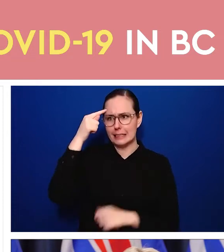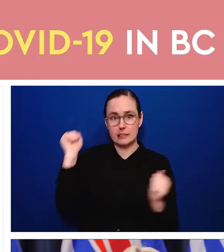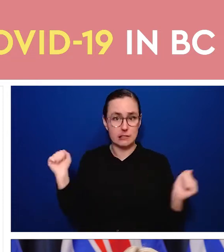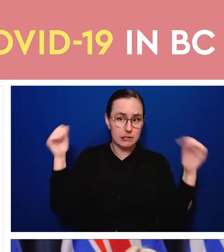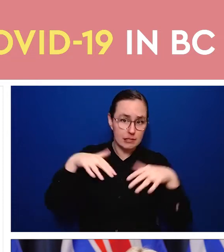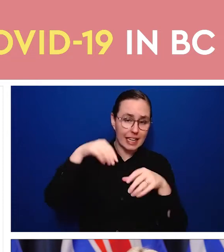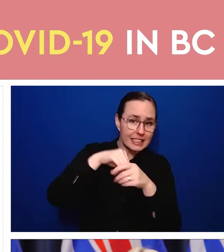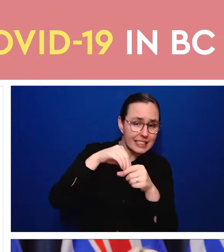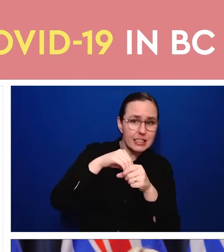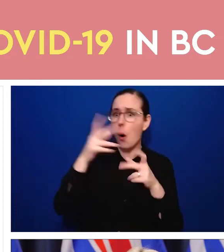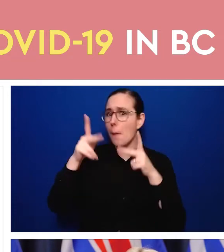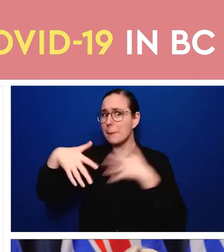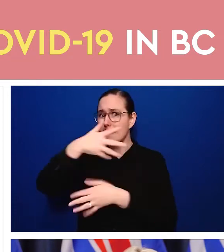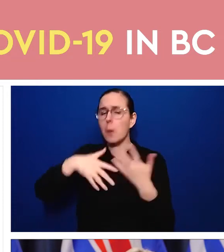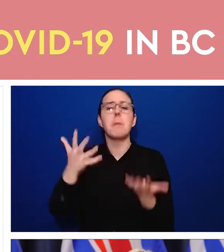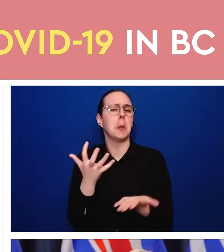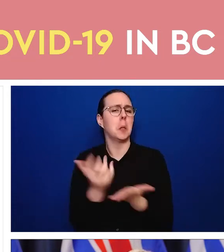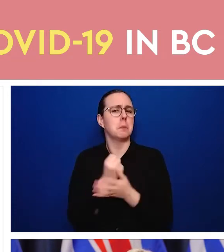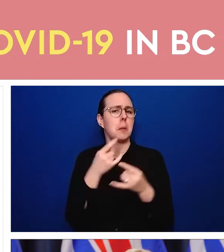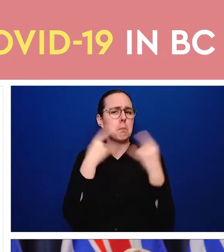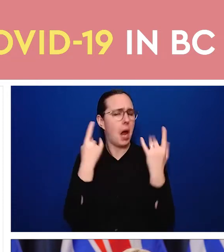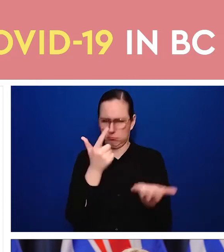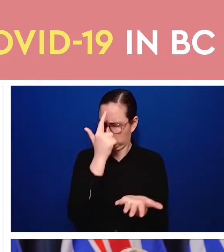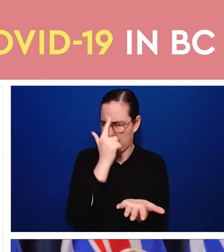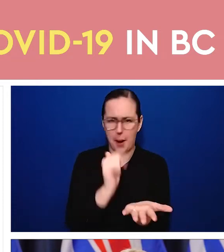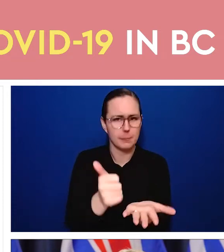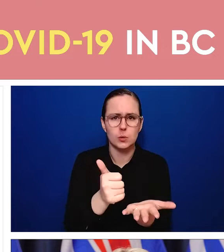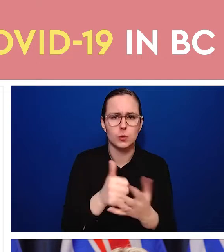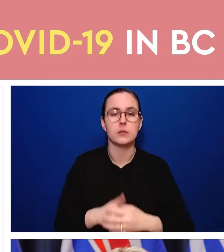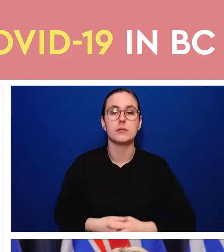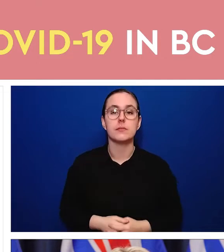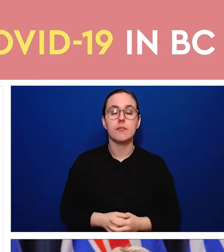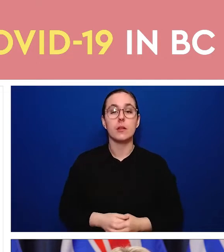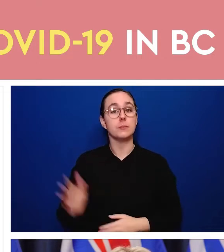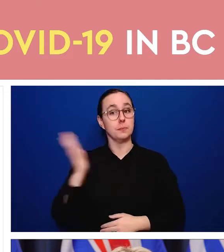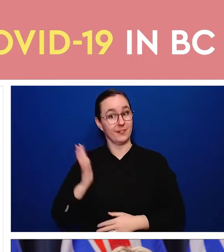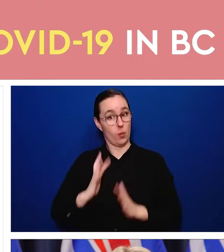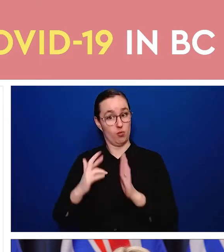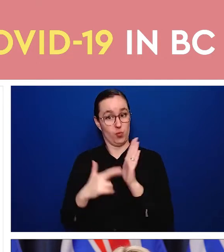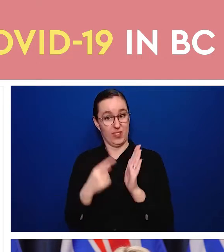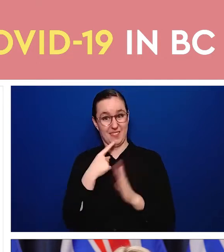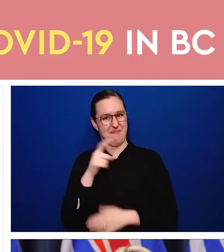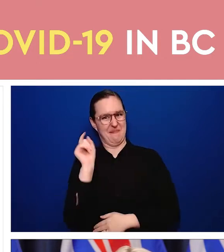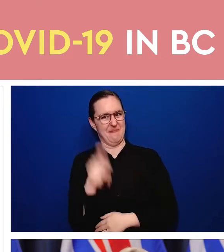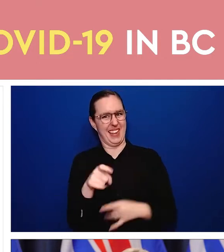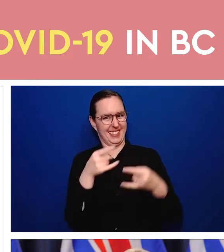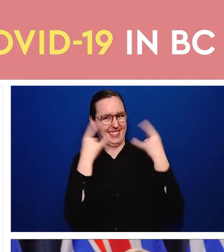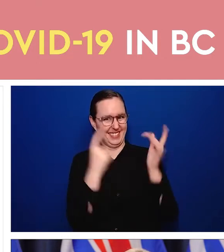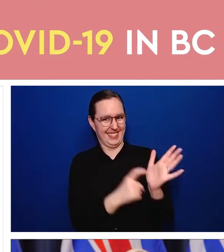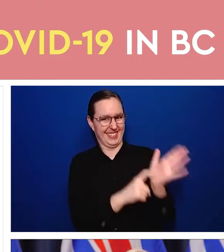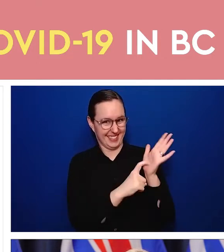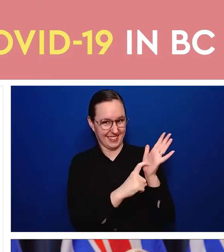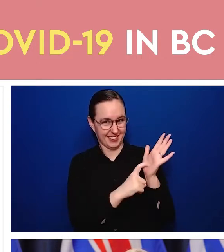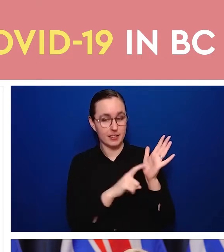If we, in part of the mask order was that COVID safety plans needed to include masking in common